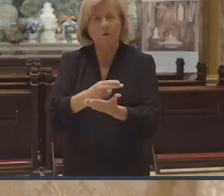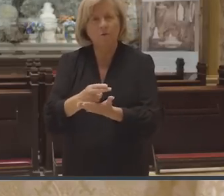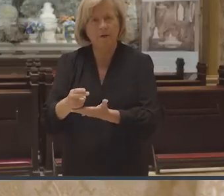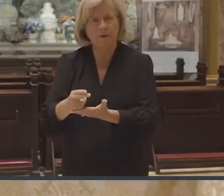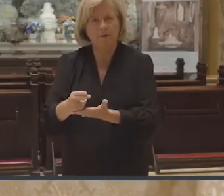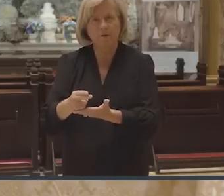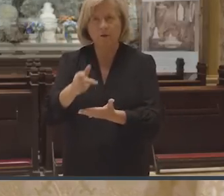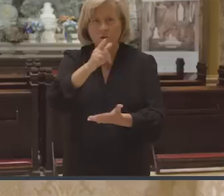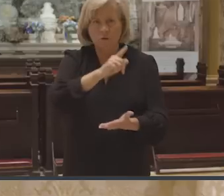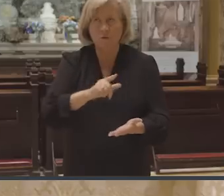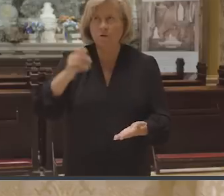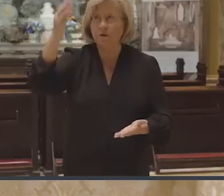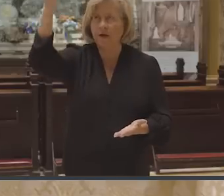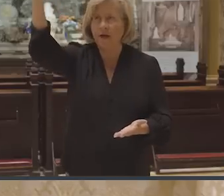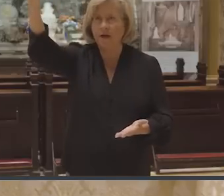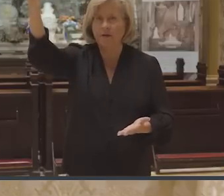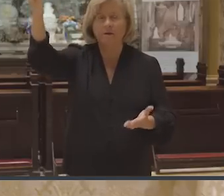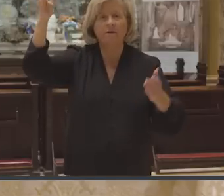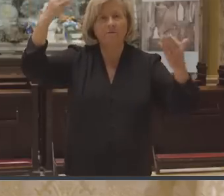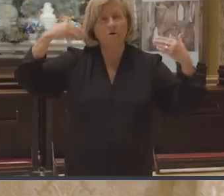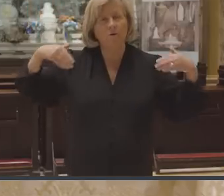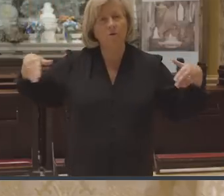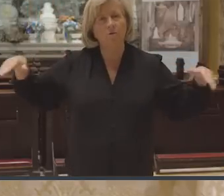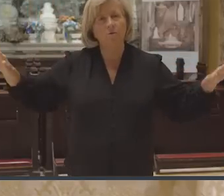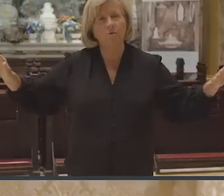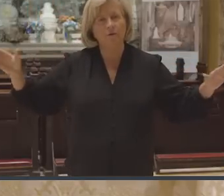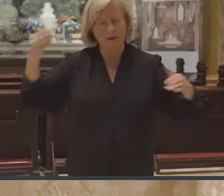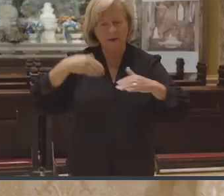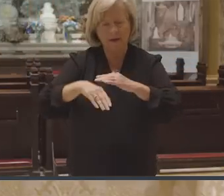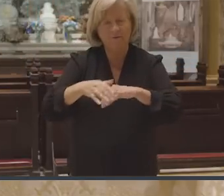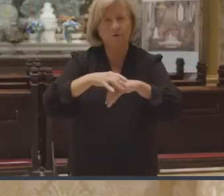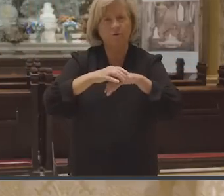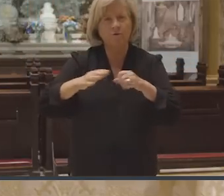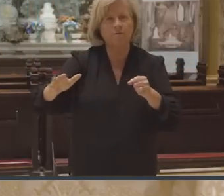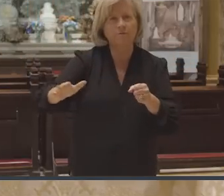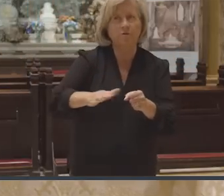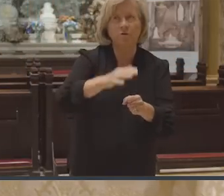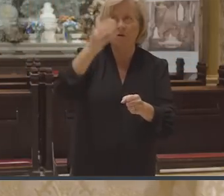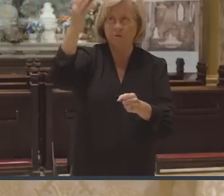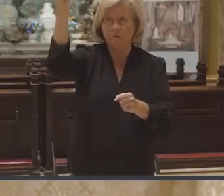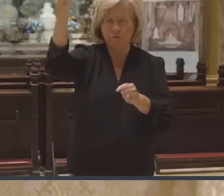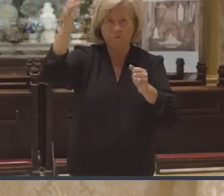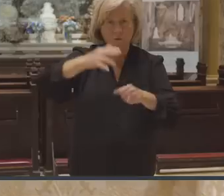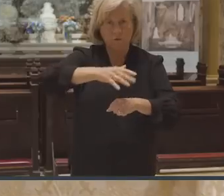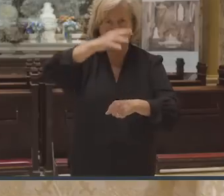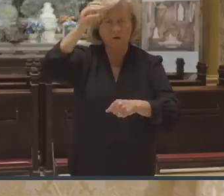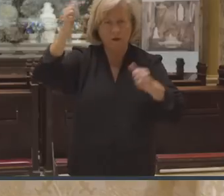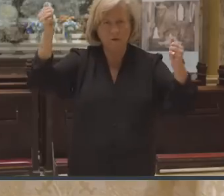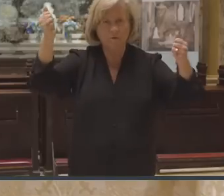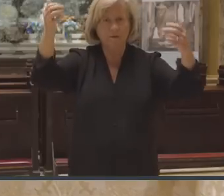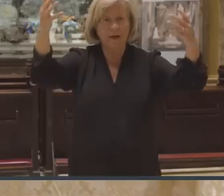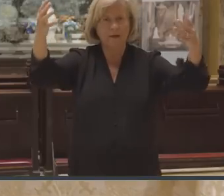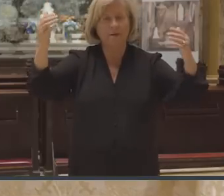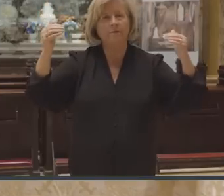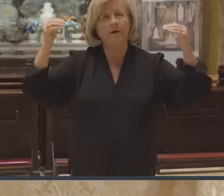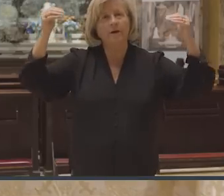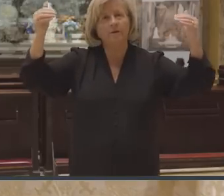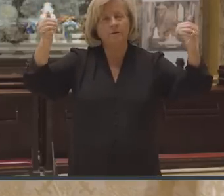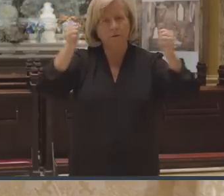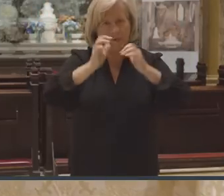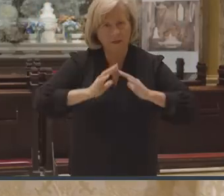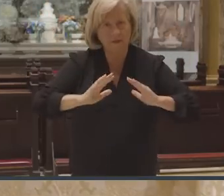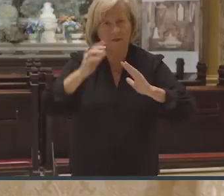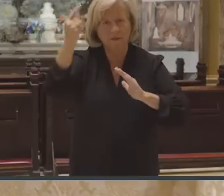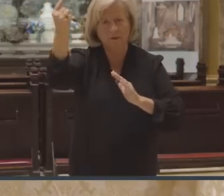holy, Lord God of hosts, heaven and earth are full of your glory, Hosanna in the highest. Blessed